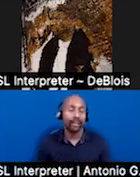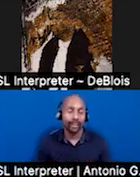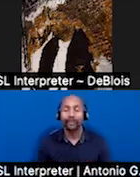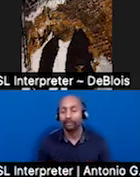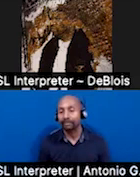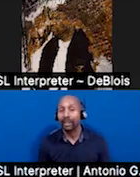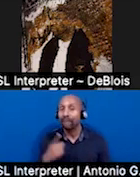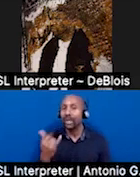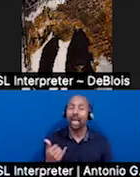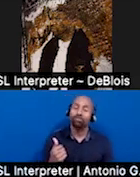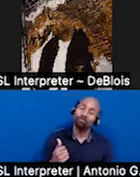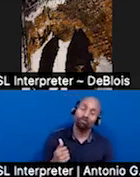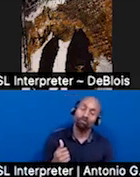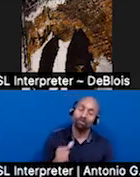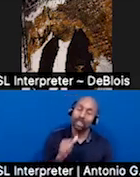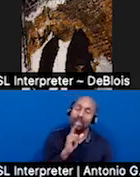But like,